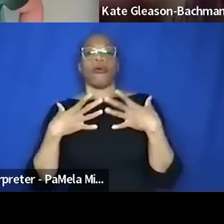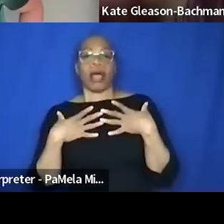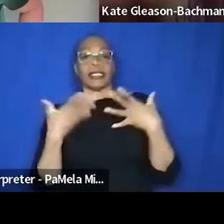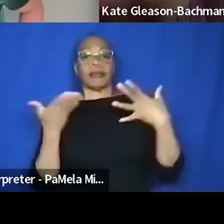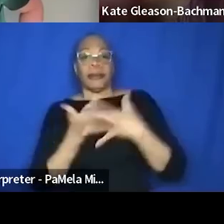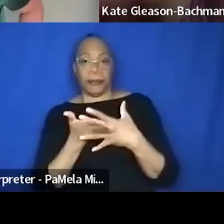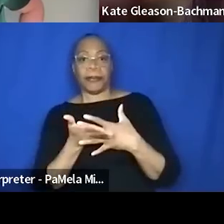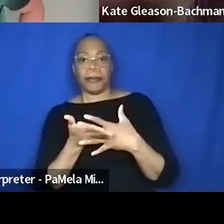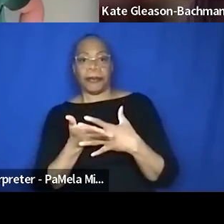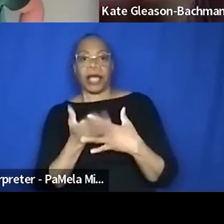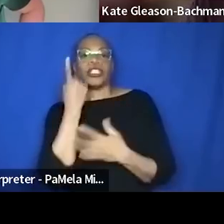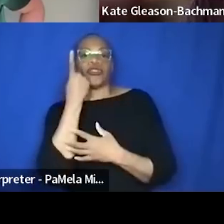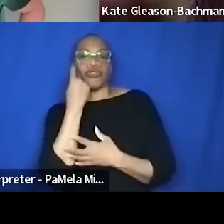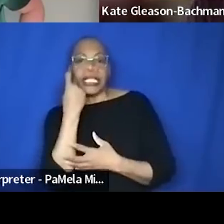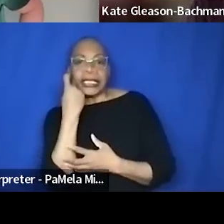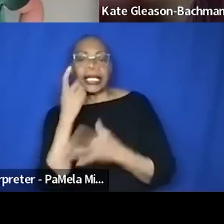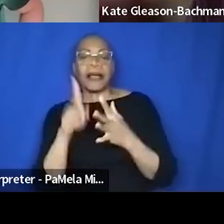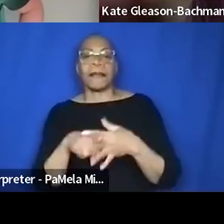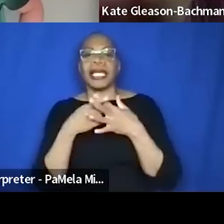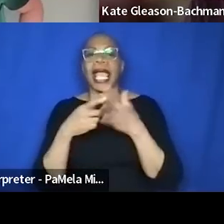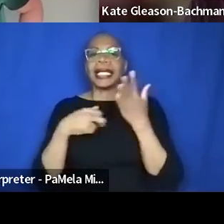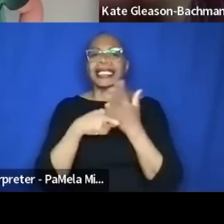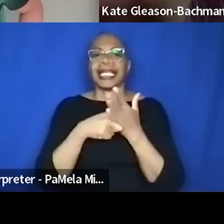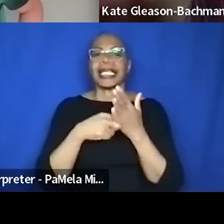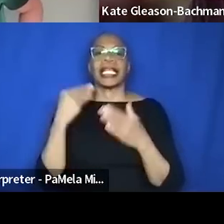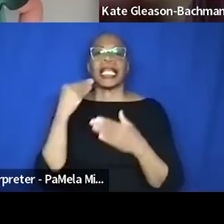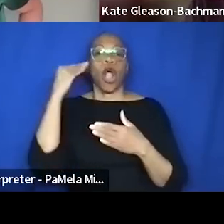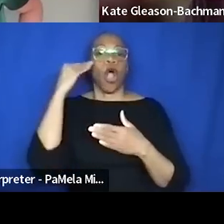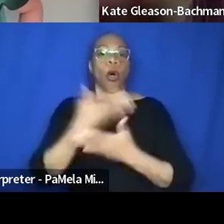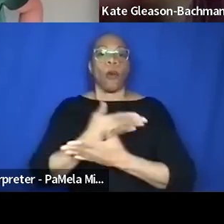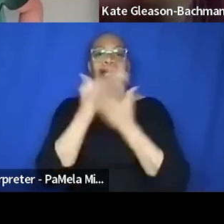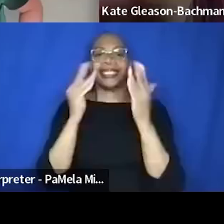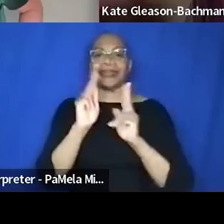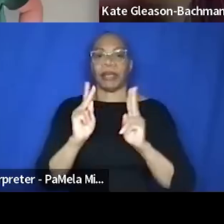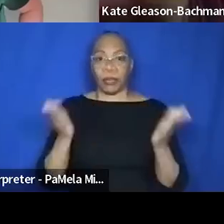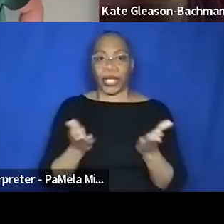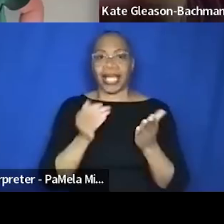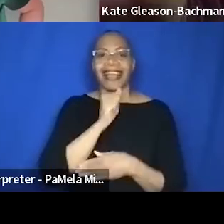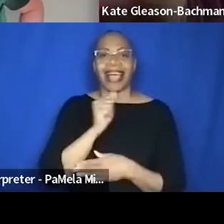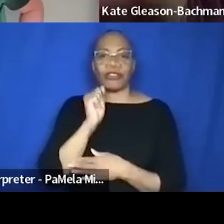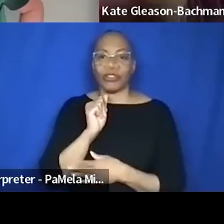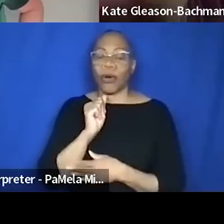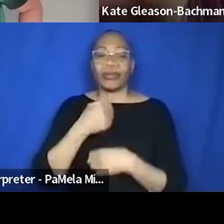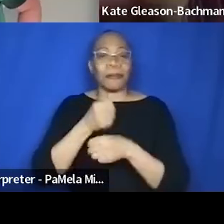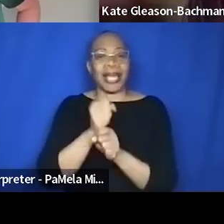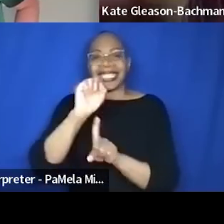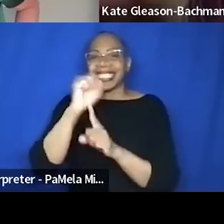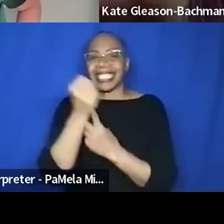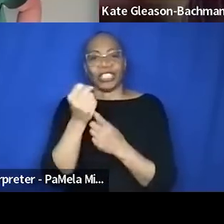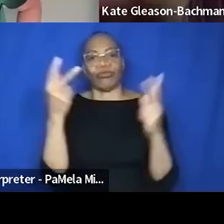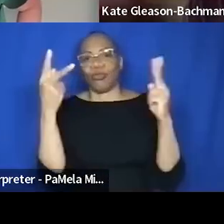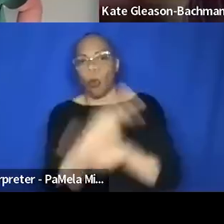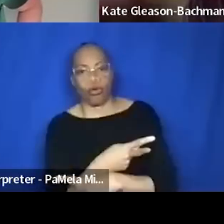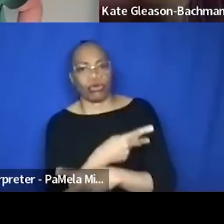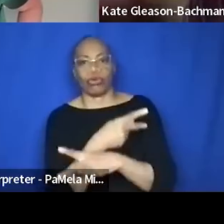Because recently they started ticketing homeless out here in Arizona, which makes things a lot worse.